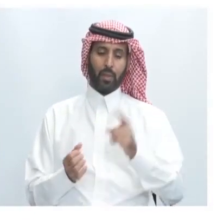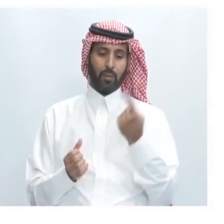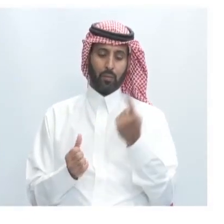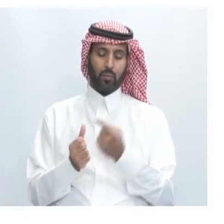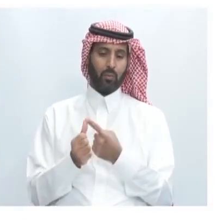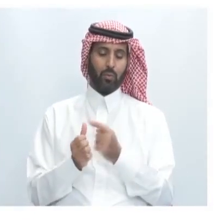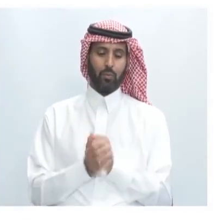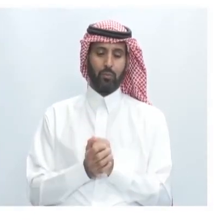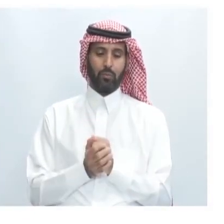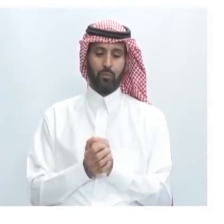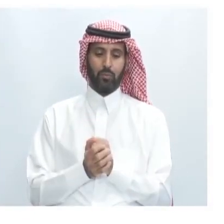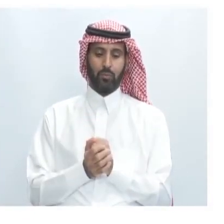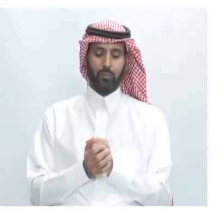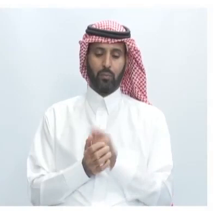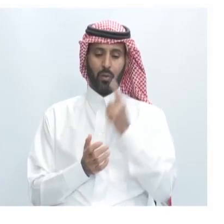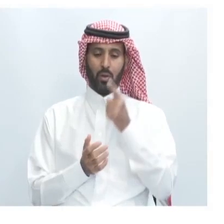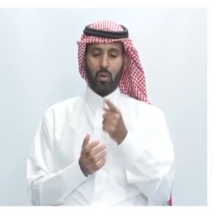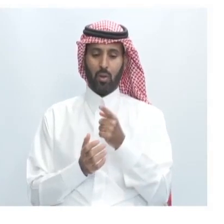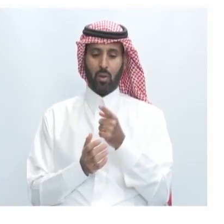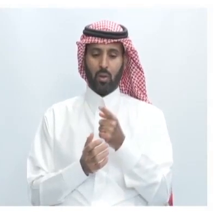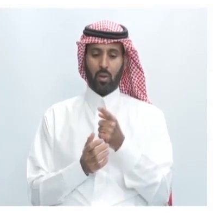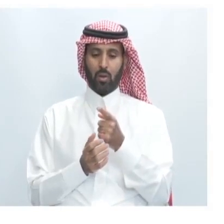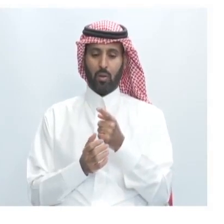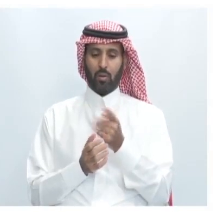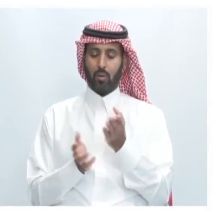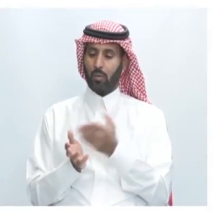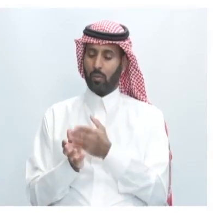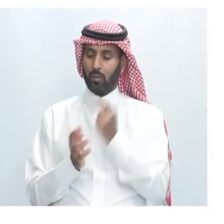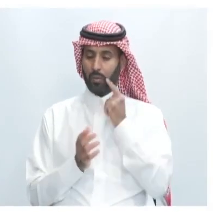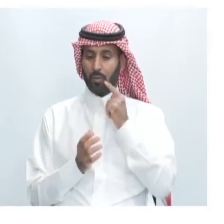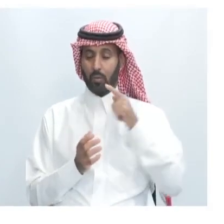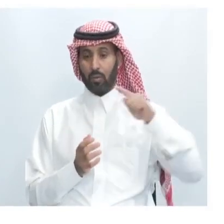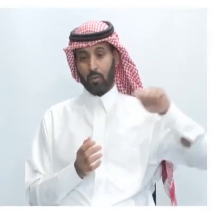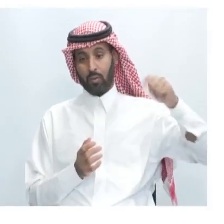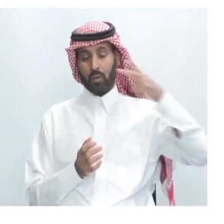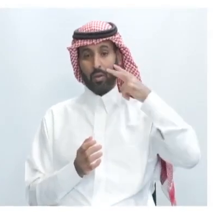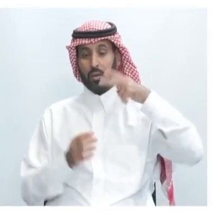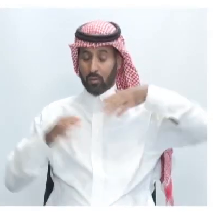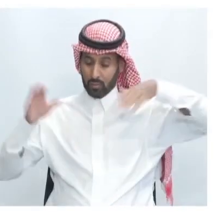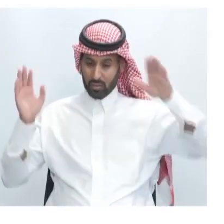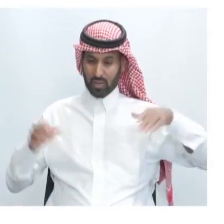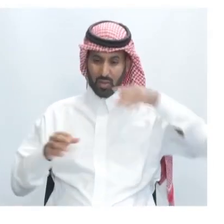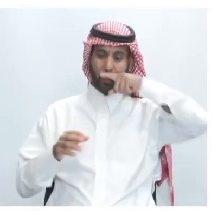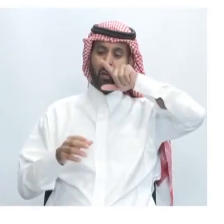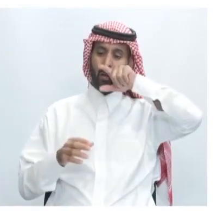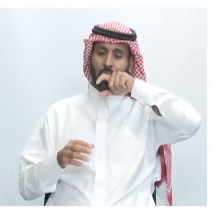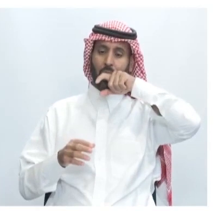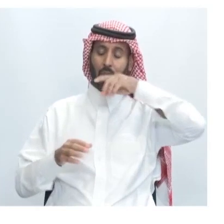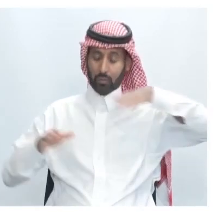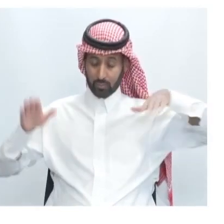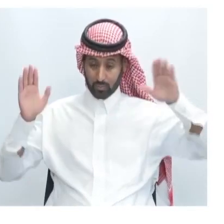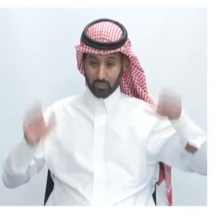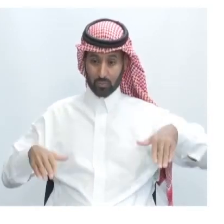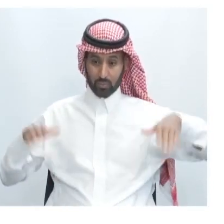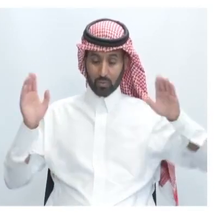one, the dove, peace to many people. The dove, peace to many